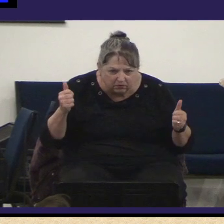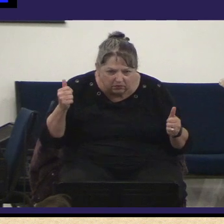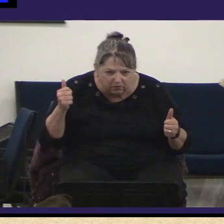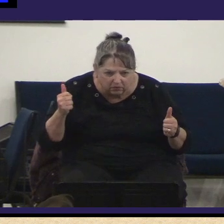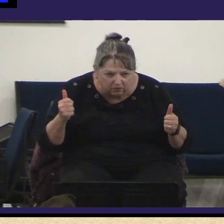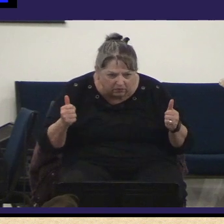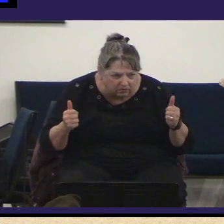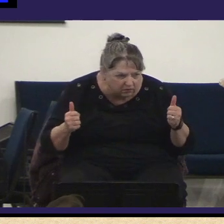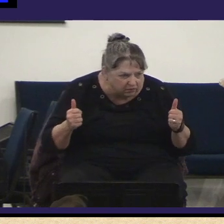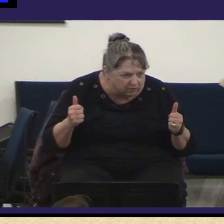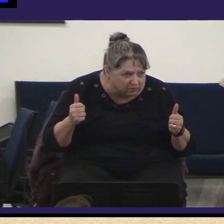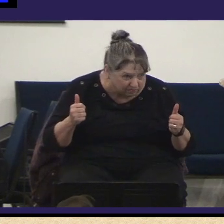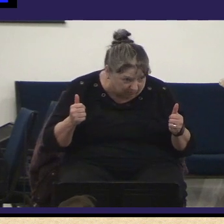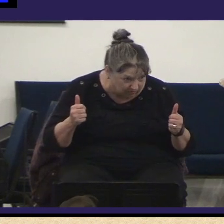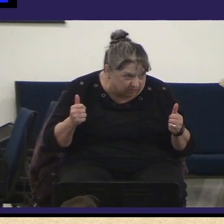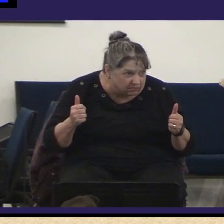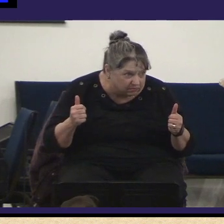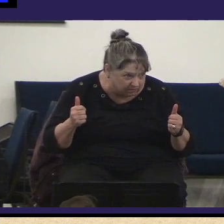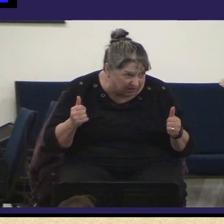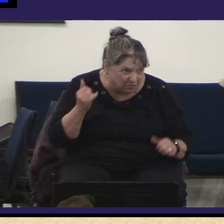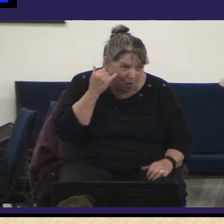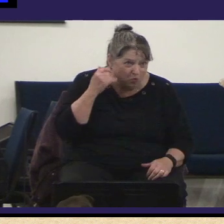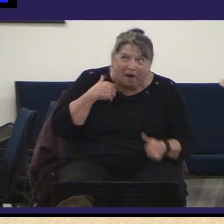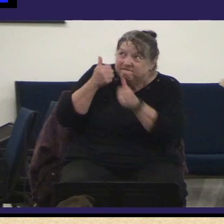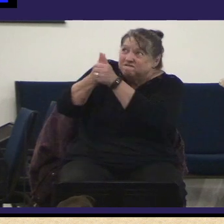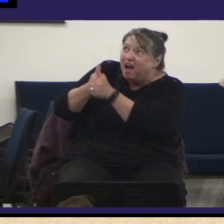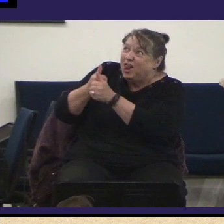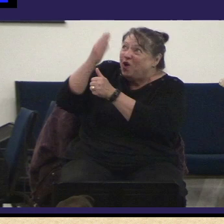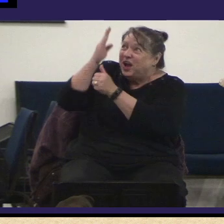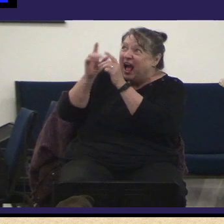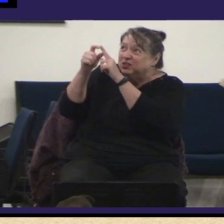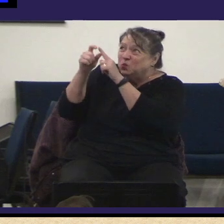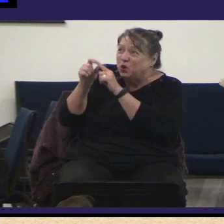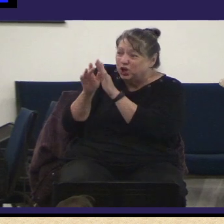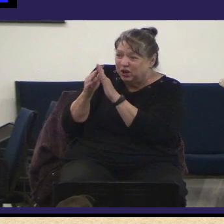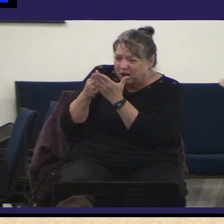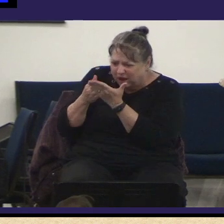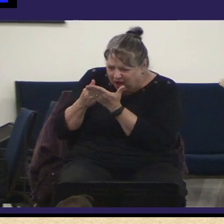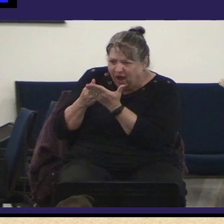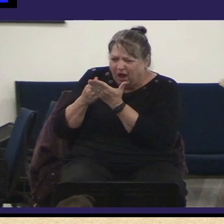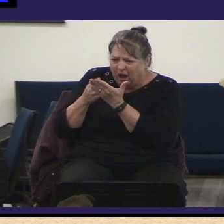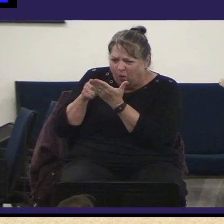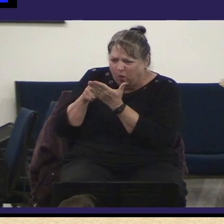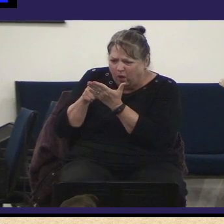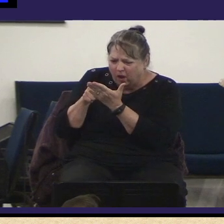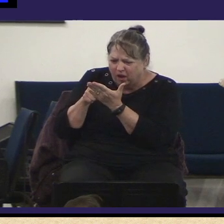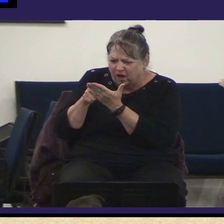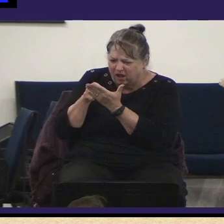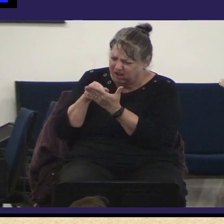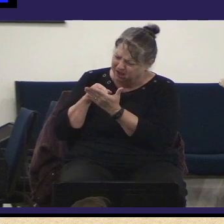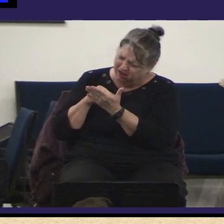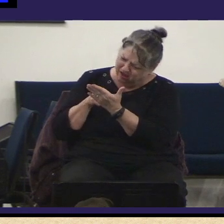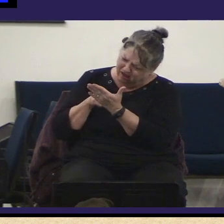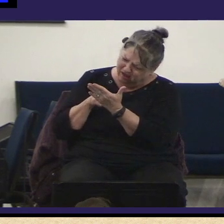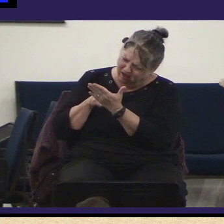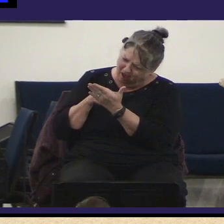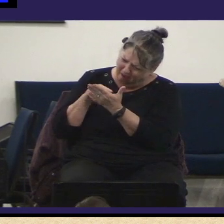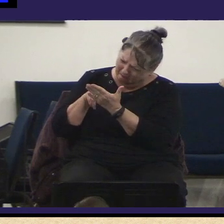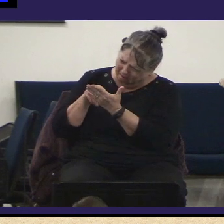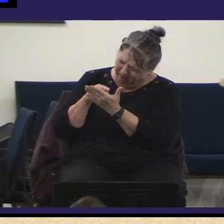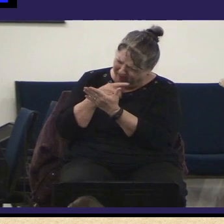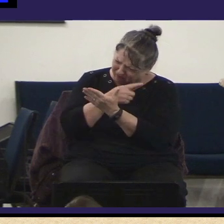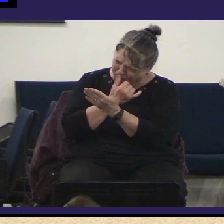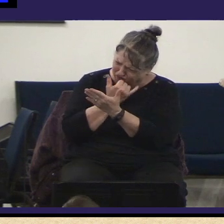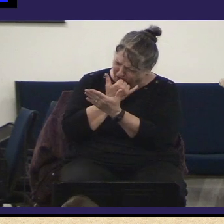And when we have God's word, we're able to discern what's not right. And when we discern what's not right, we reject it in the name of